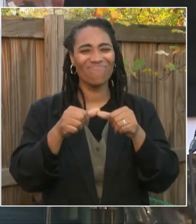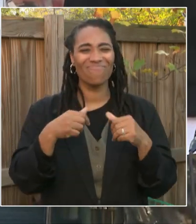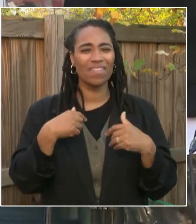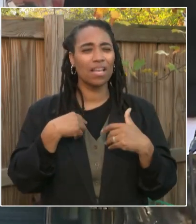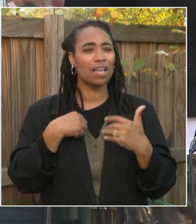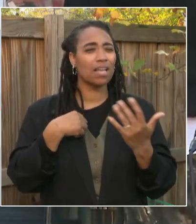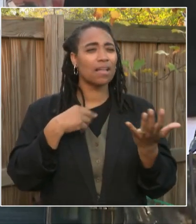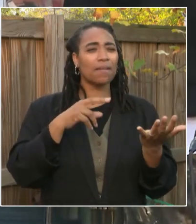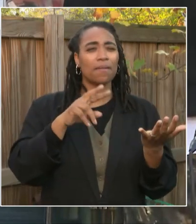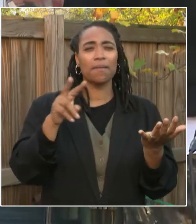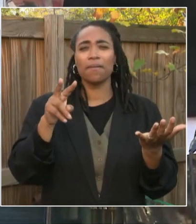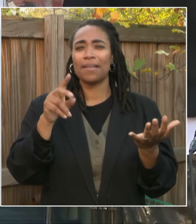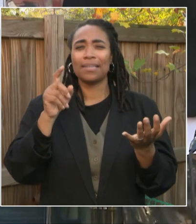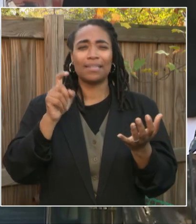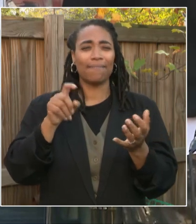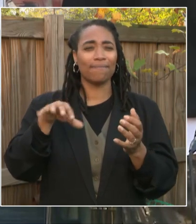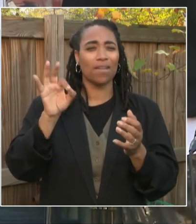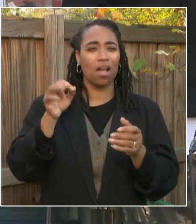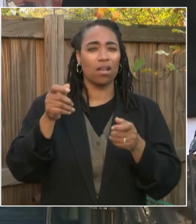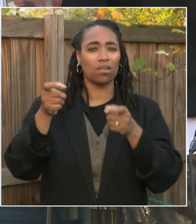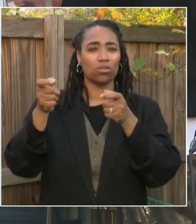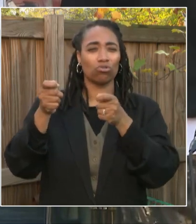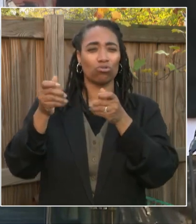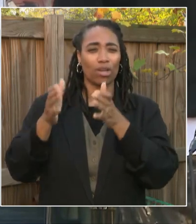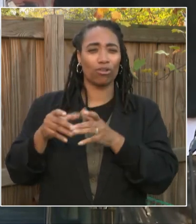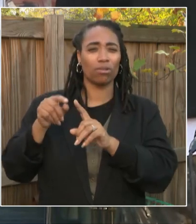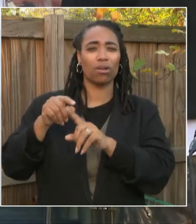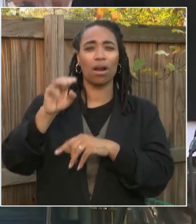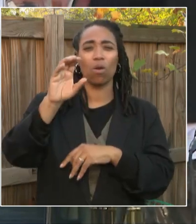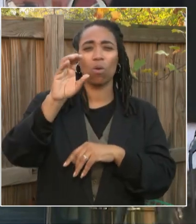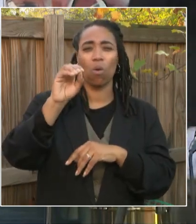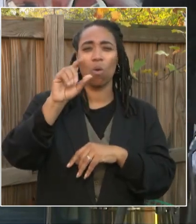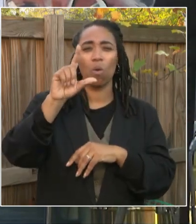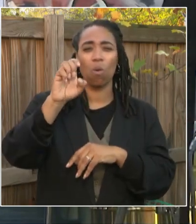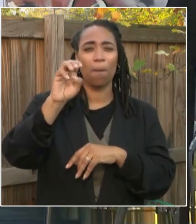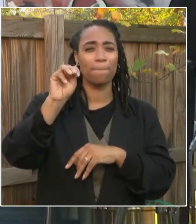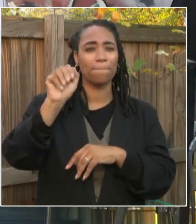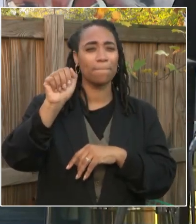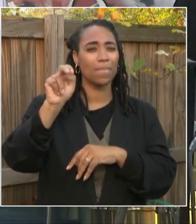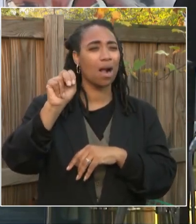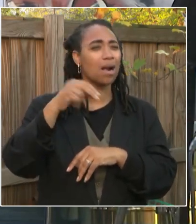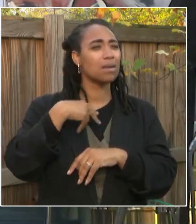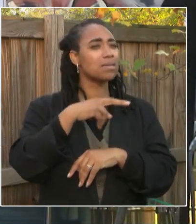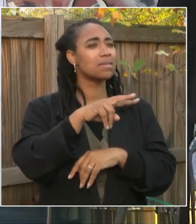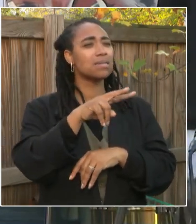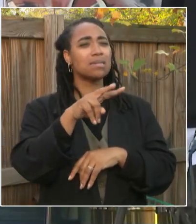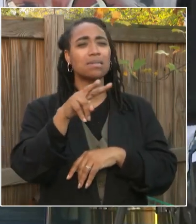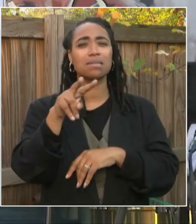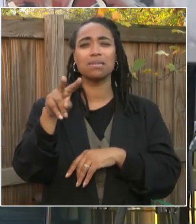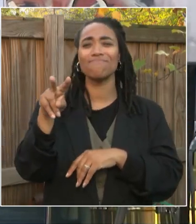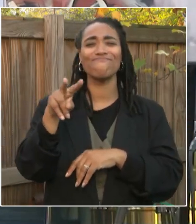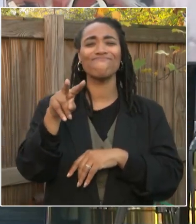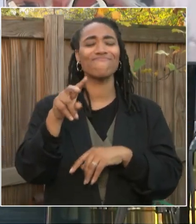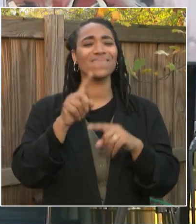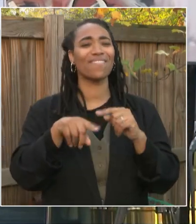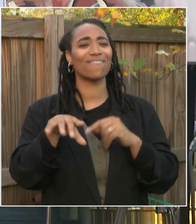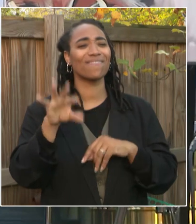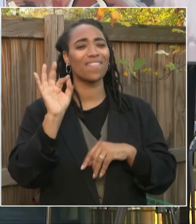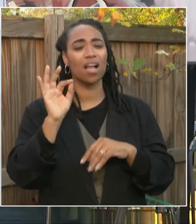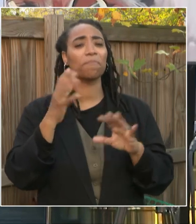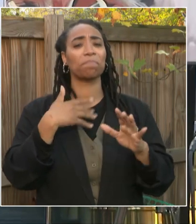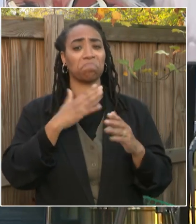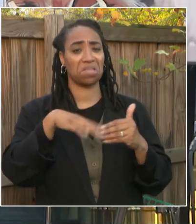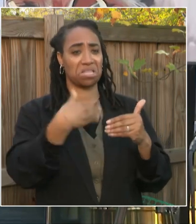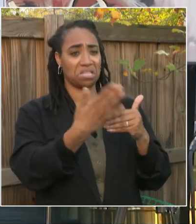be up in the deck. But right now, we are grateful for a young brother who is continuing to carry the legacy forward. And we are